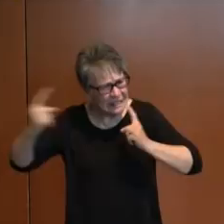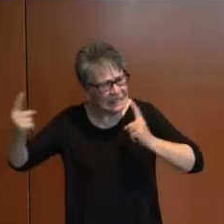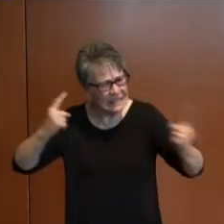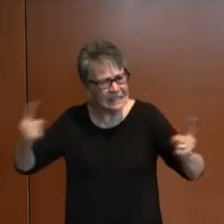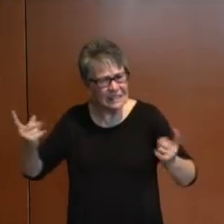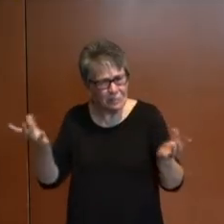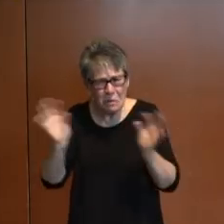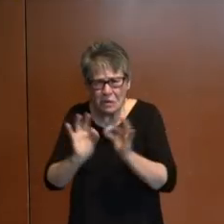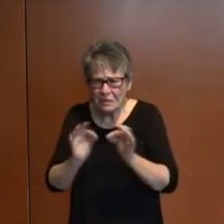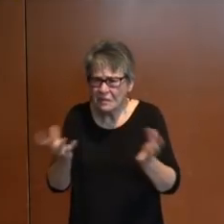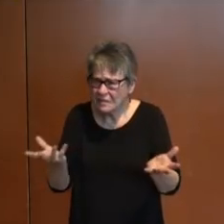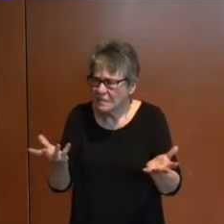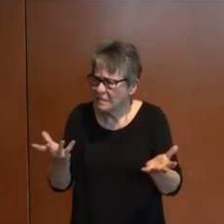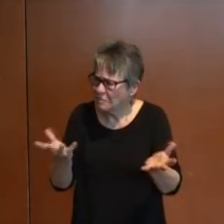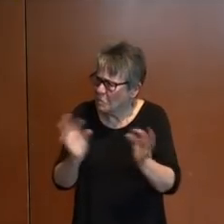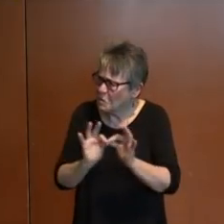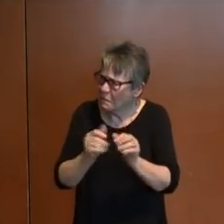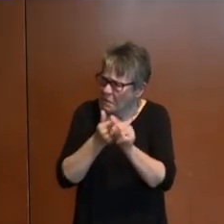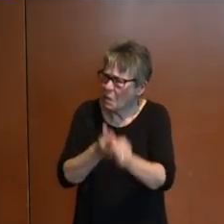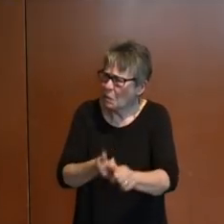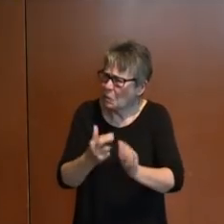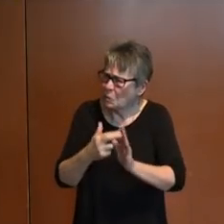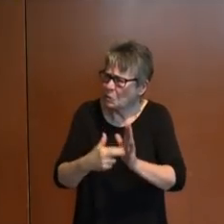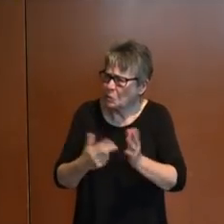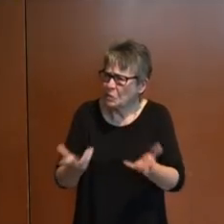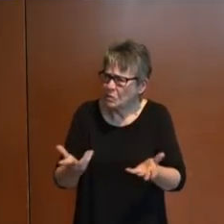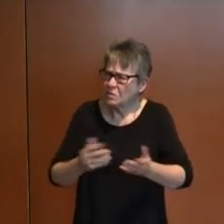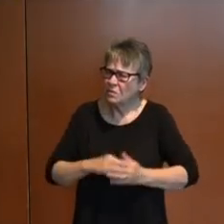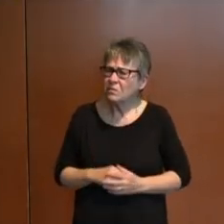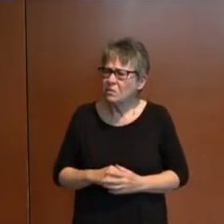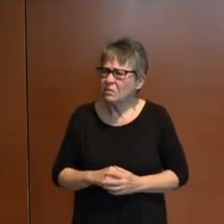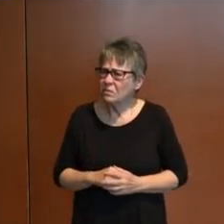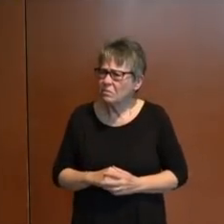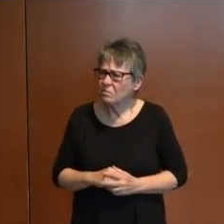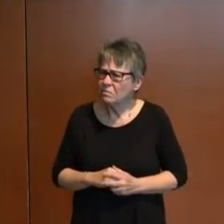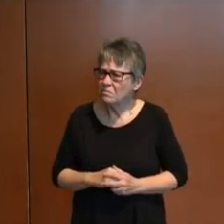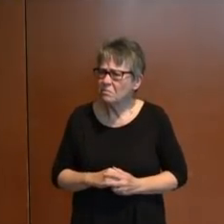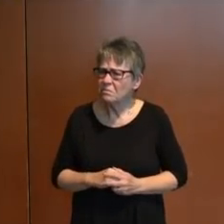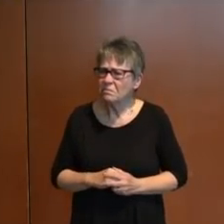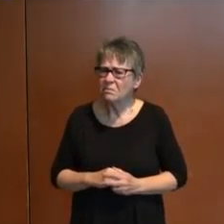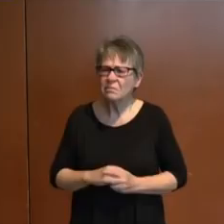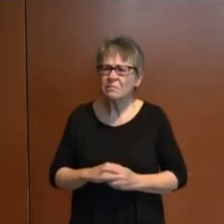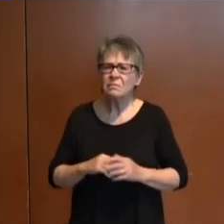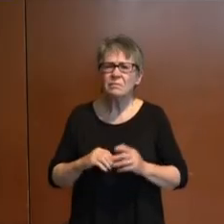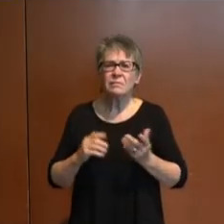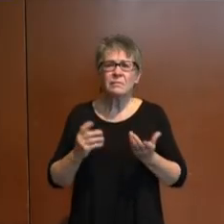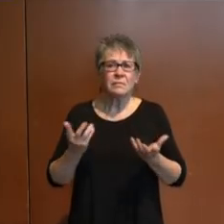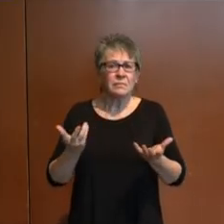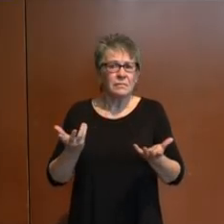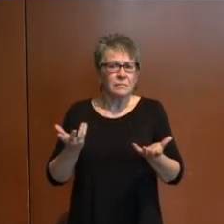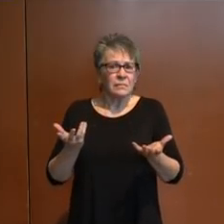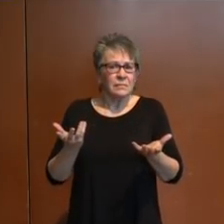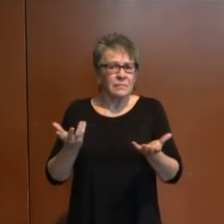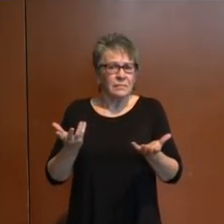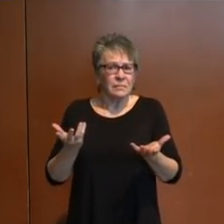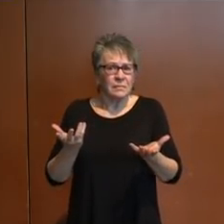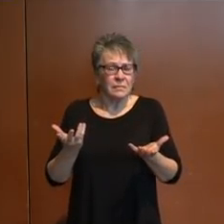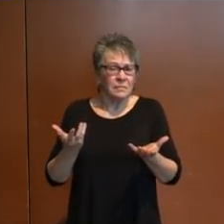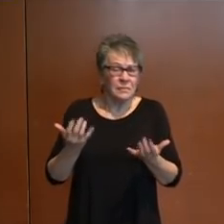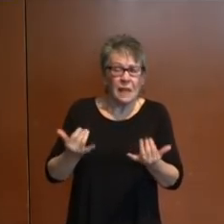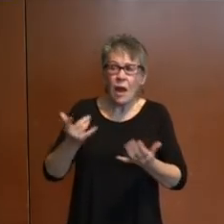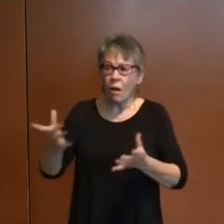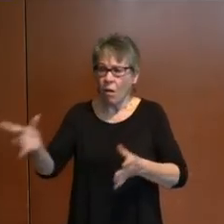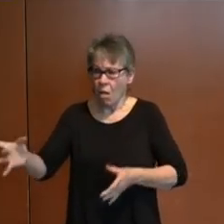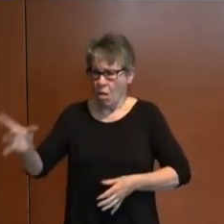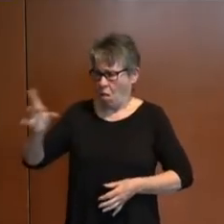one-day or a two-day thing either. Coronavirus can take up to 2 weeks, some suggesting